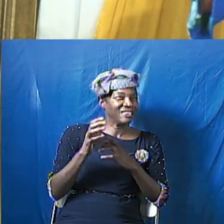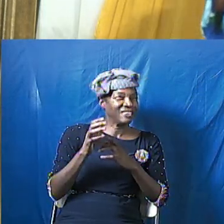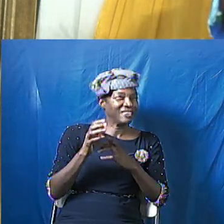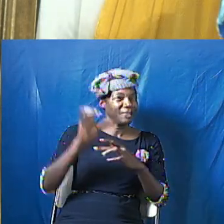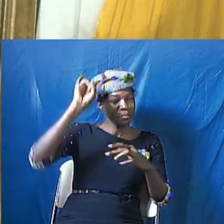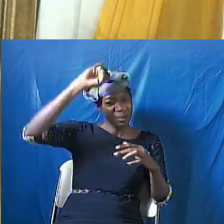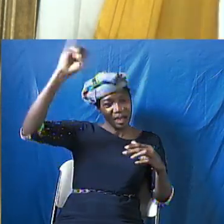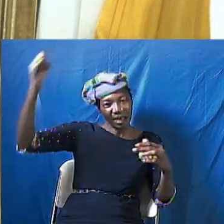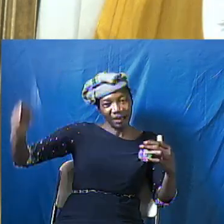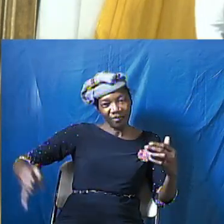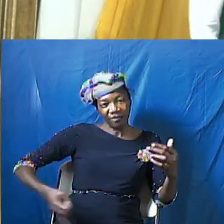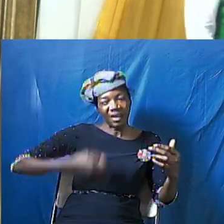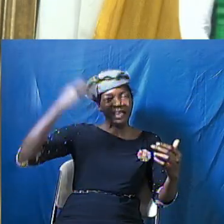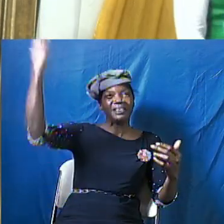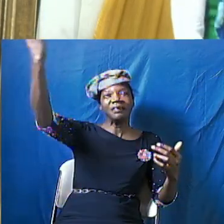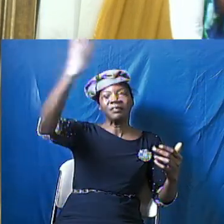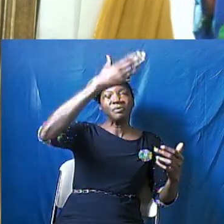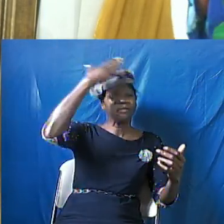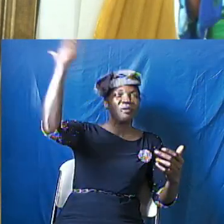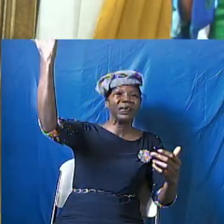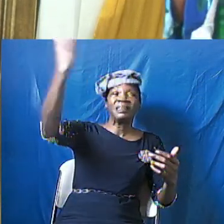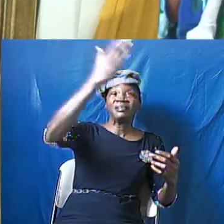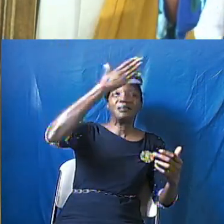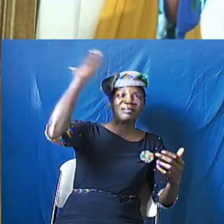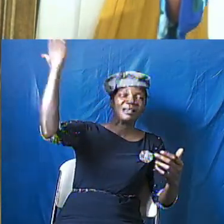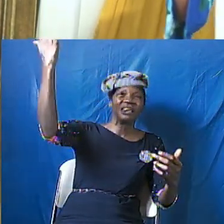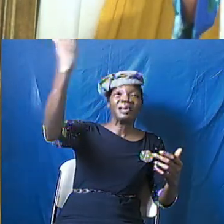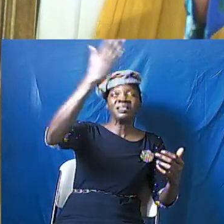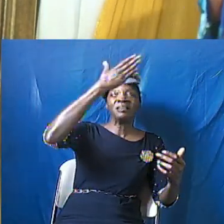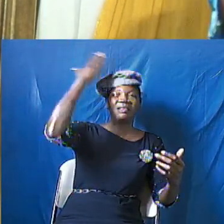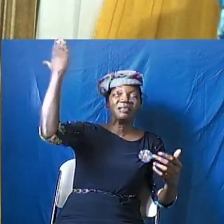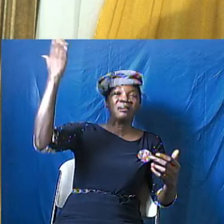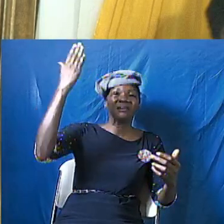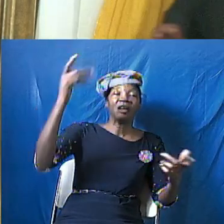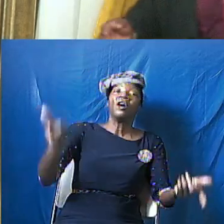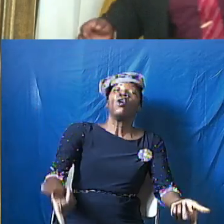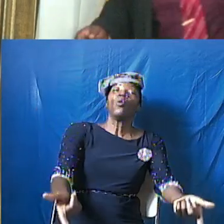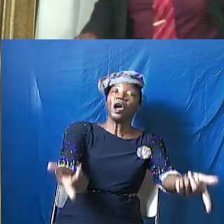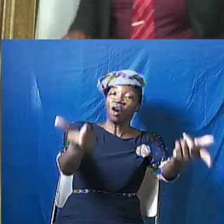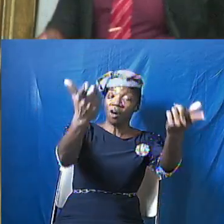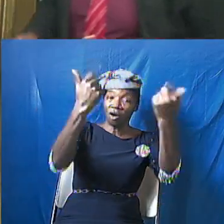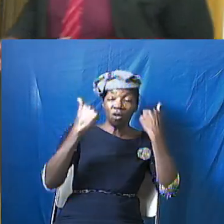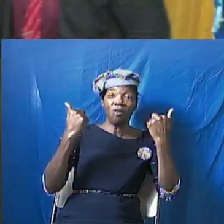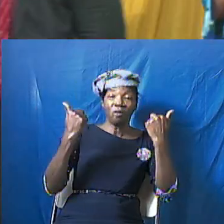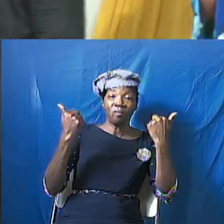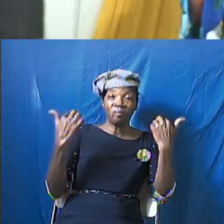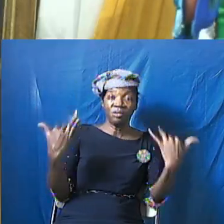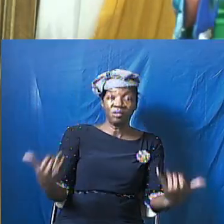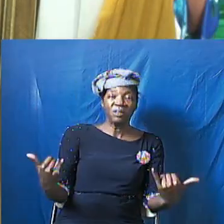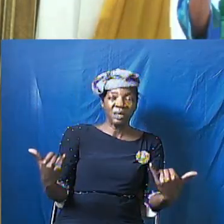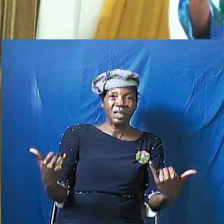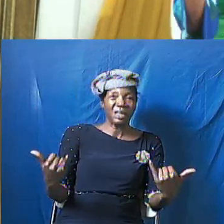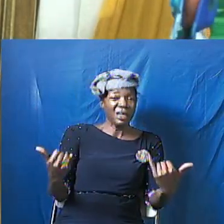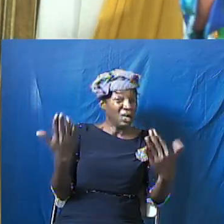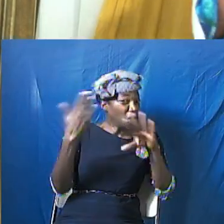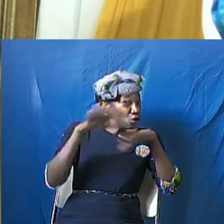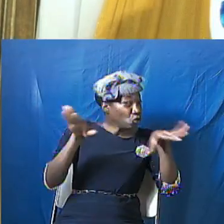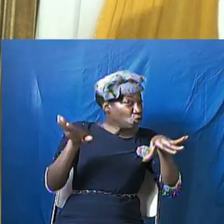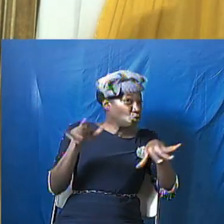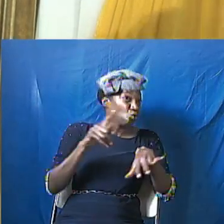His presence here with us. Hallelujah. Because if we came today and we don't touch